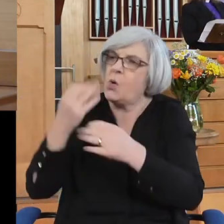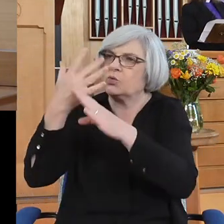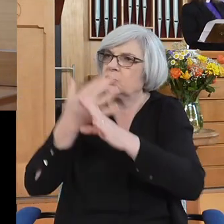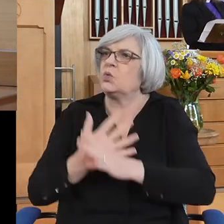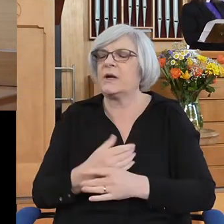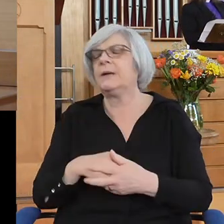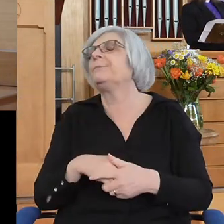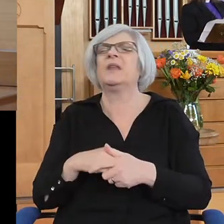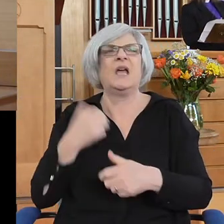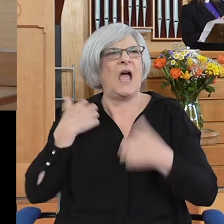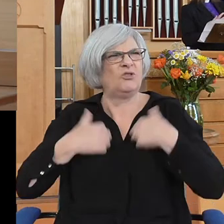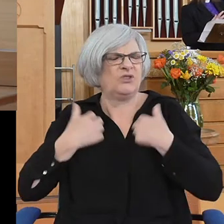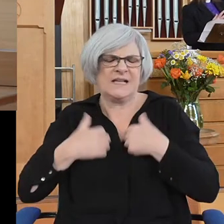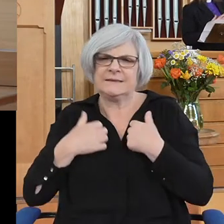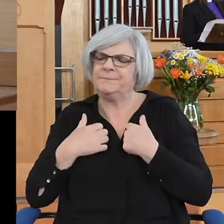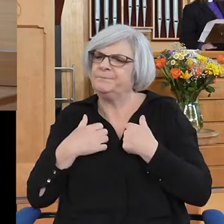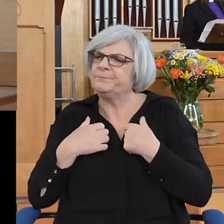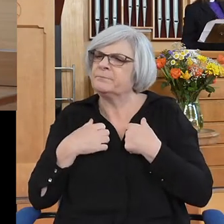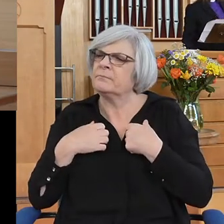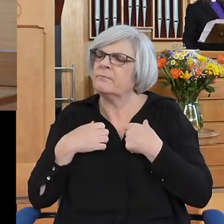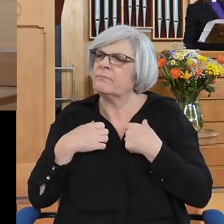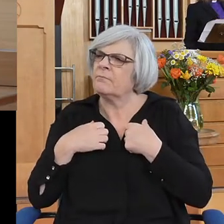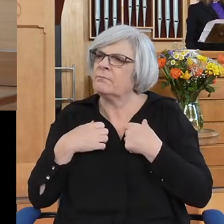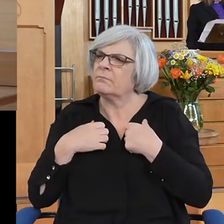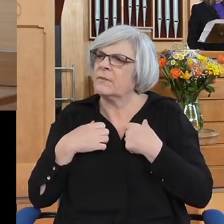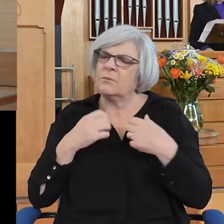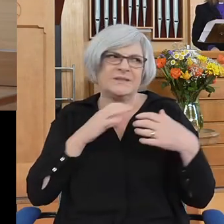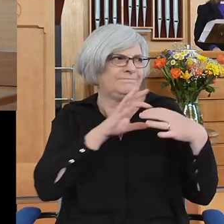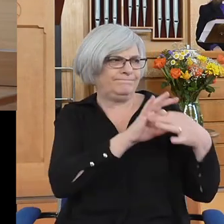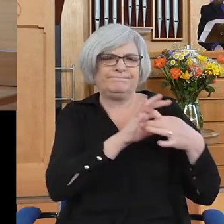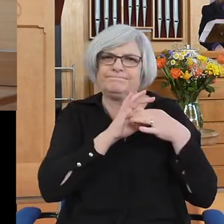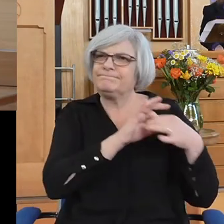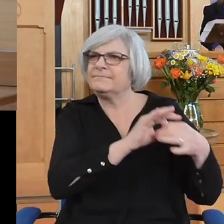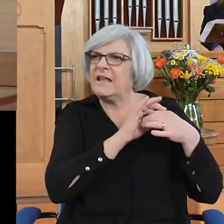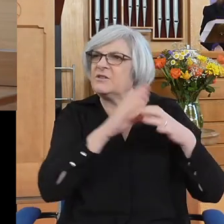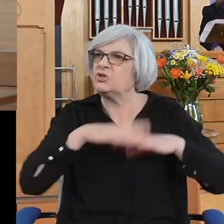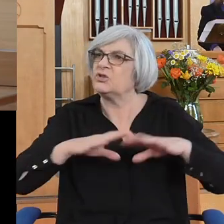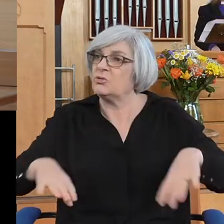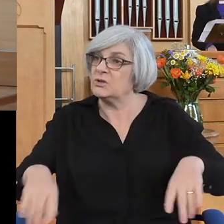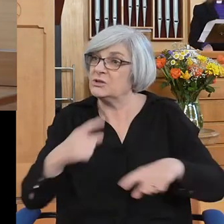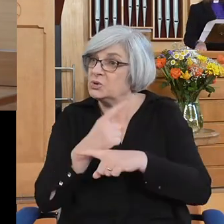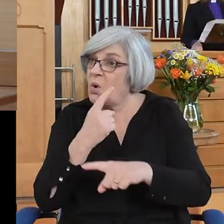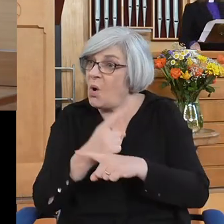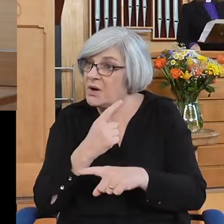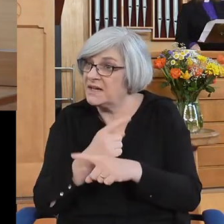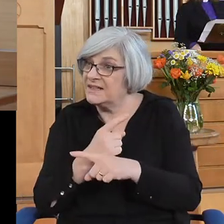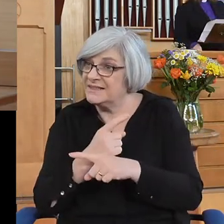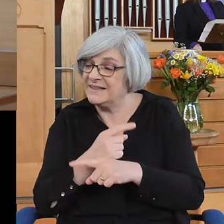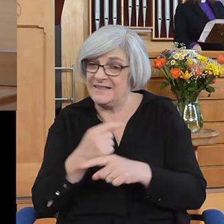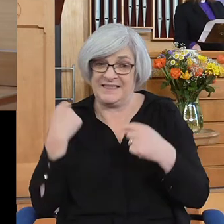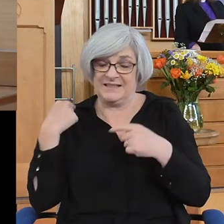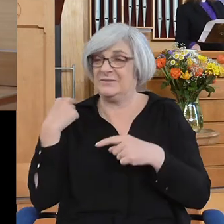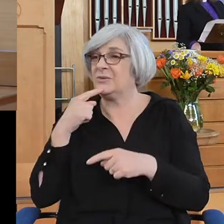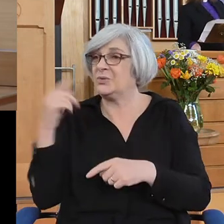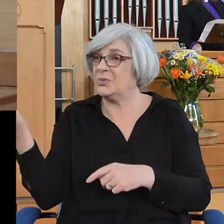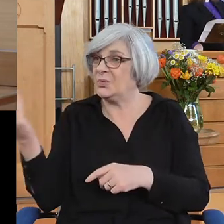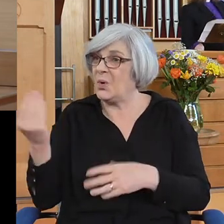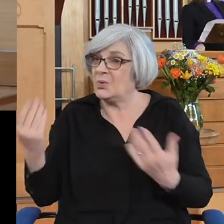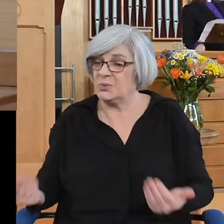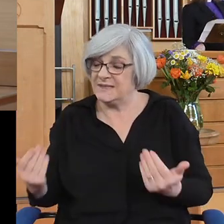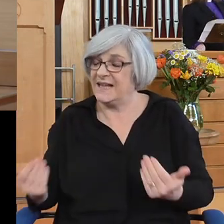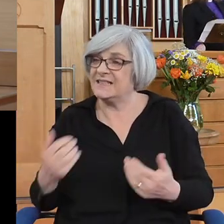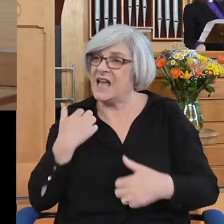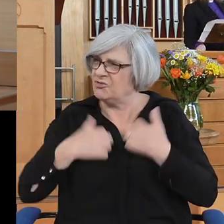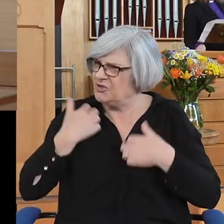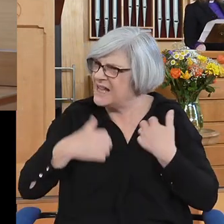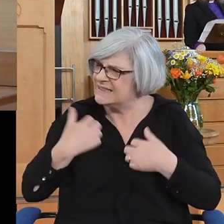interesting. We didn't coordinate the children's talk and this talk today, but it's quite